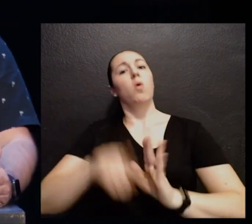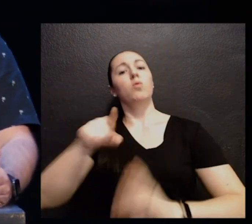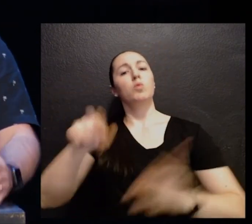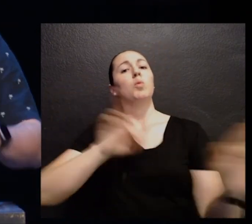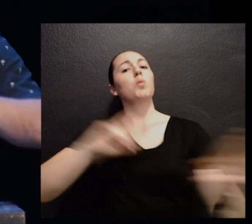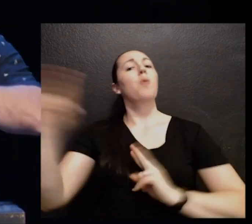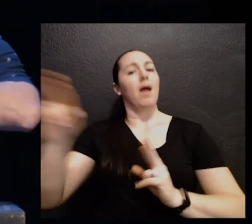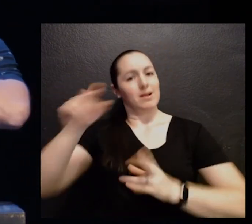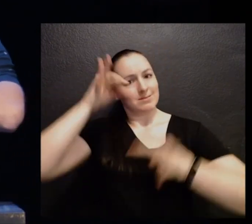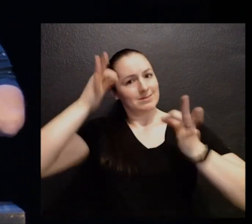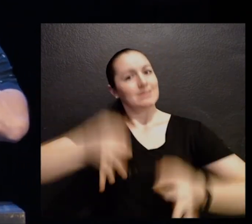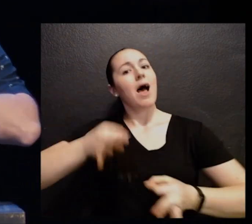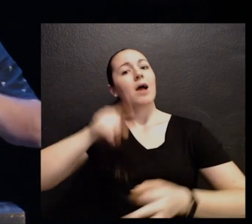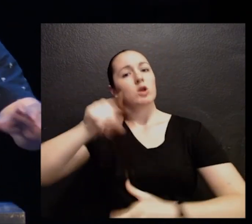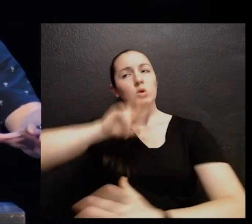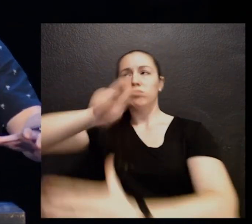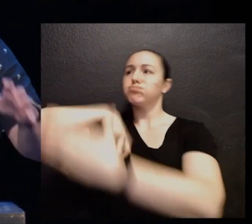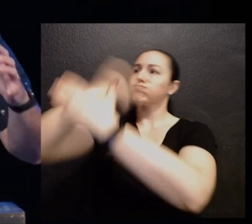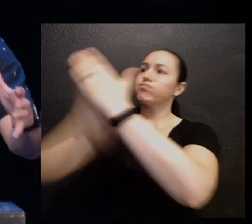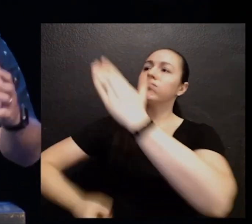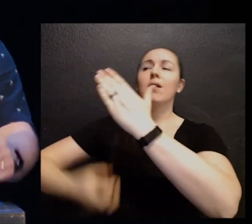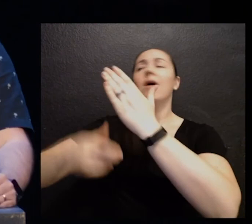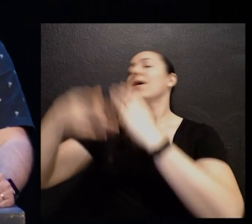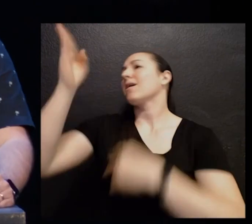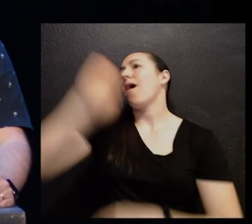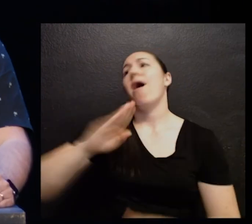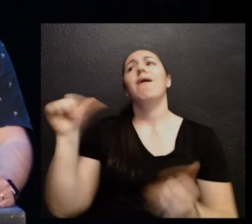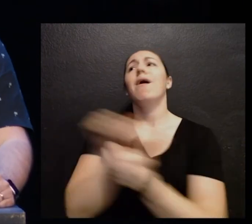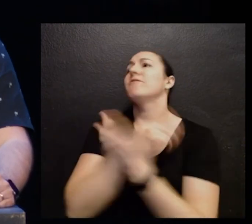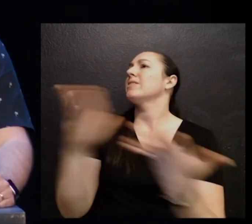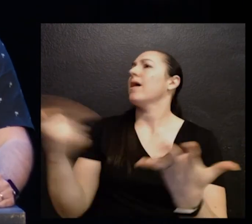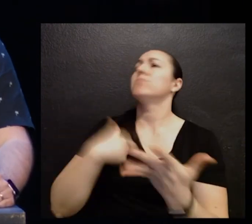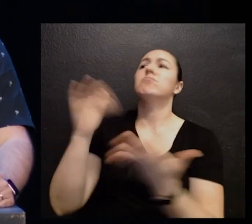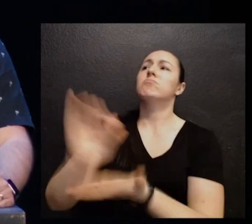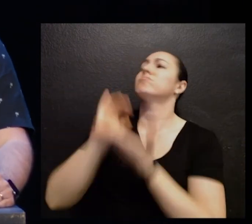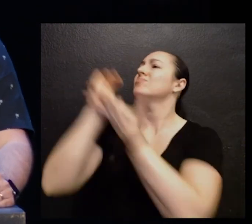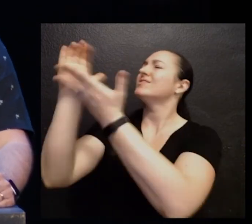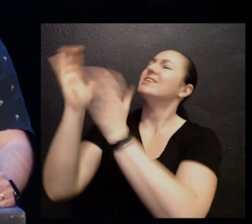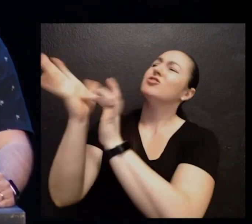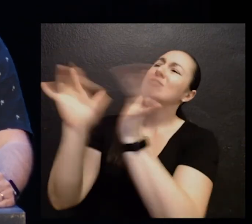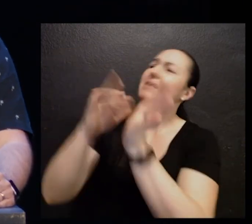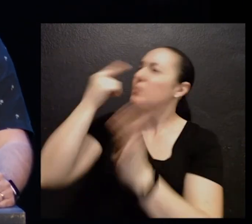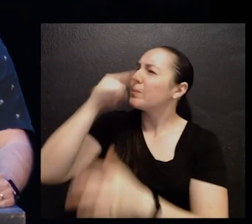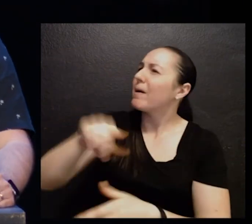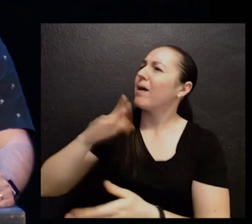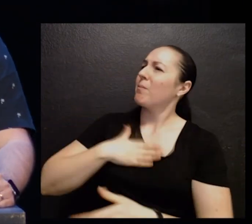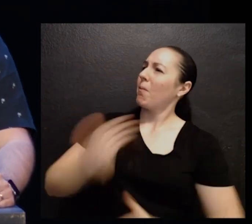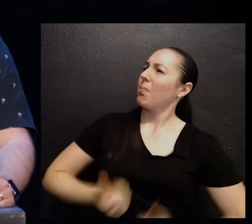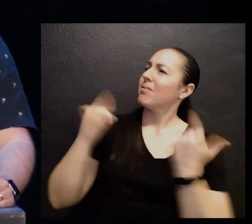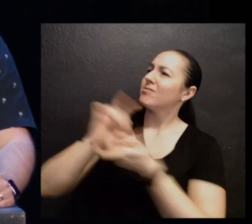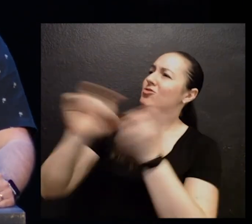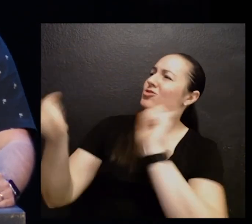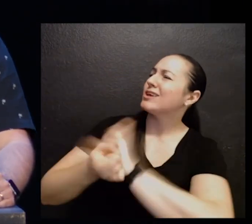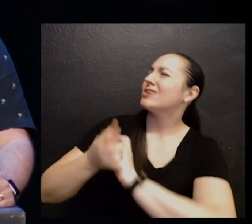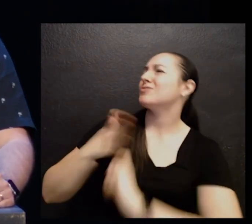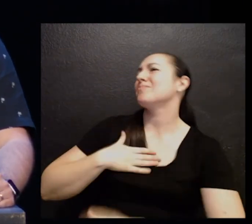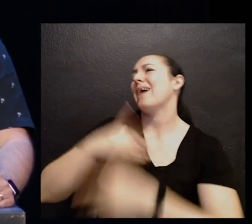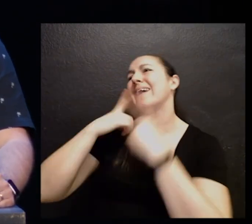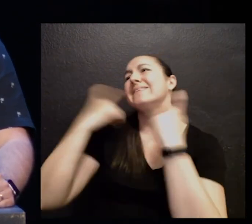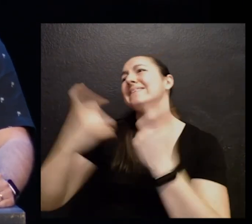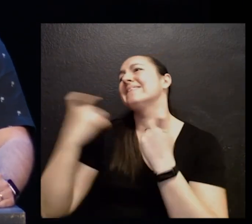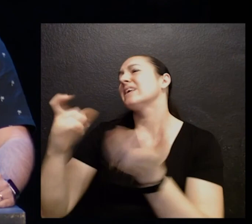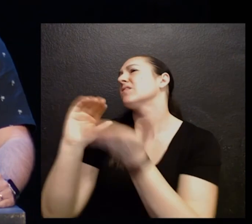in. God, I give you everything. Jesus, would you change my life? Jesus, forgive me of my sin. Make me